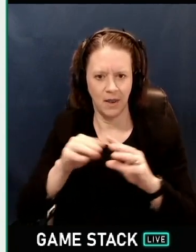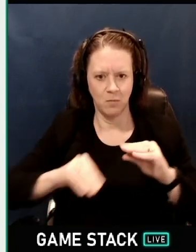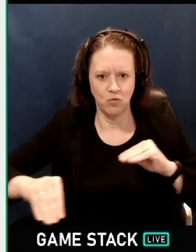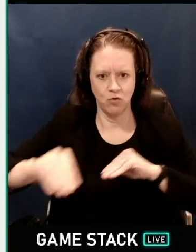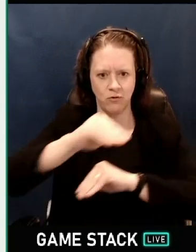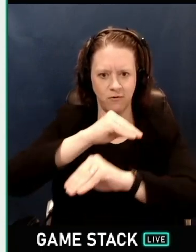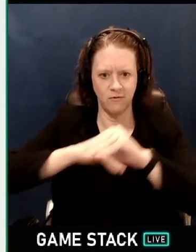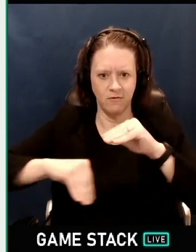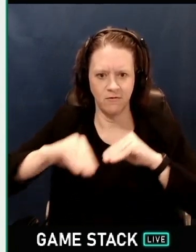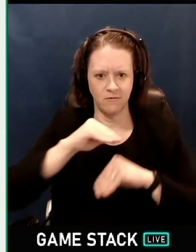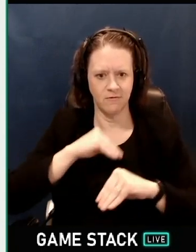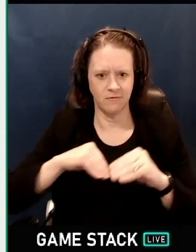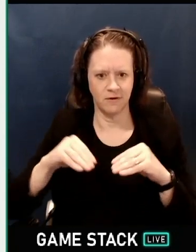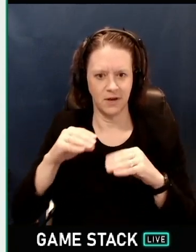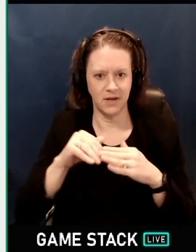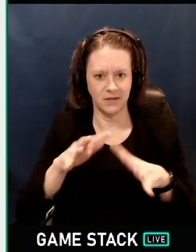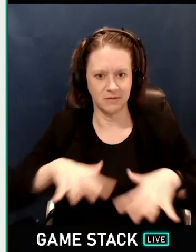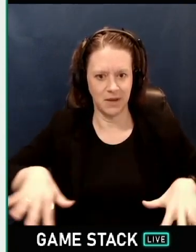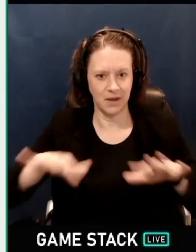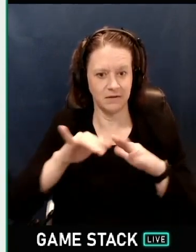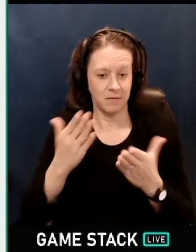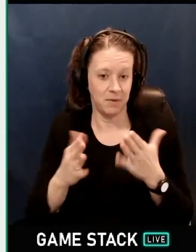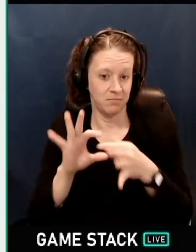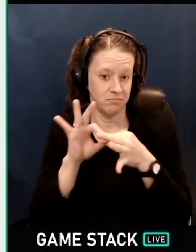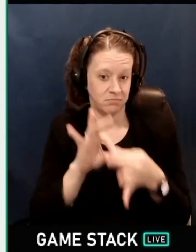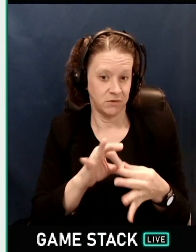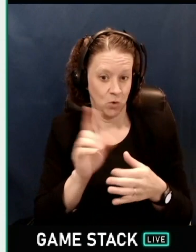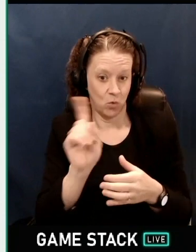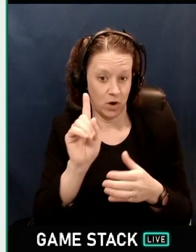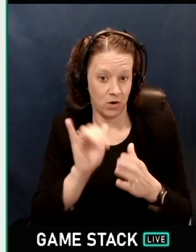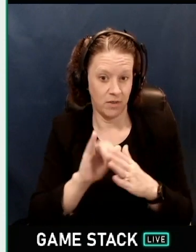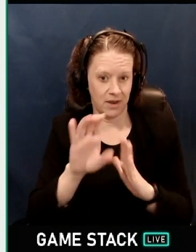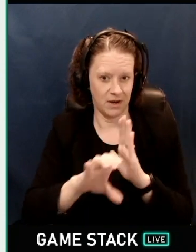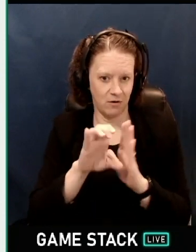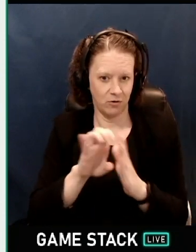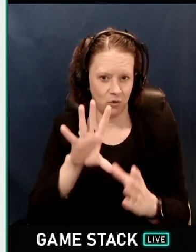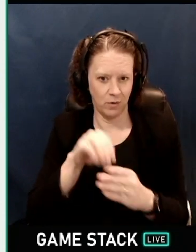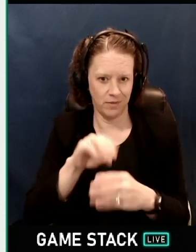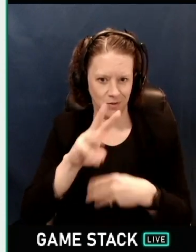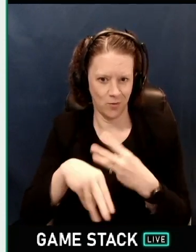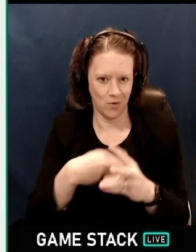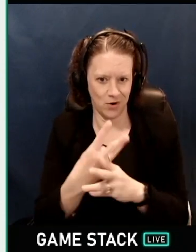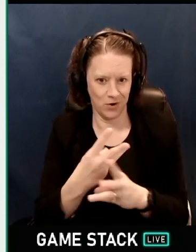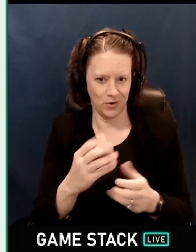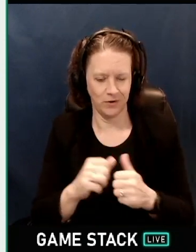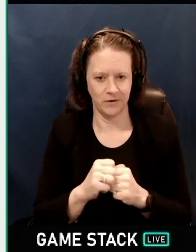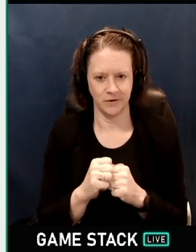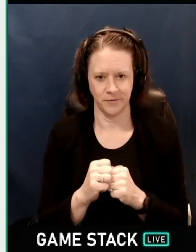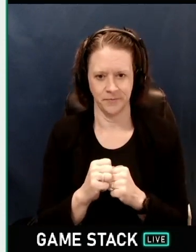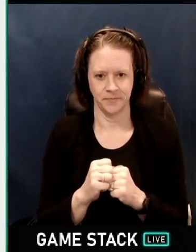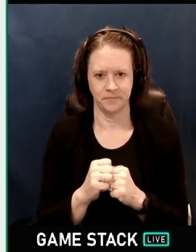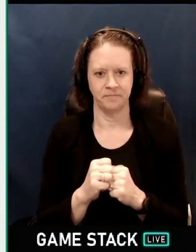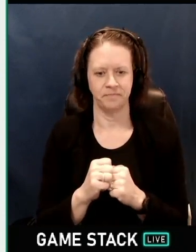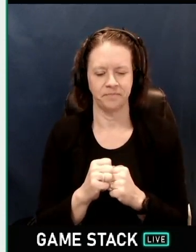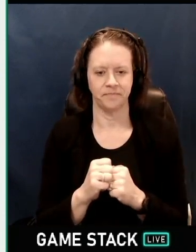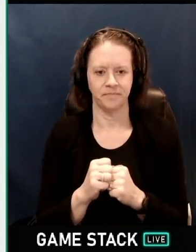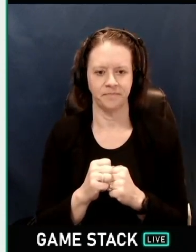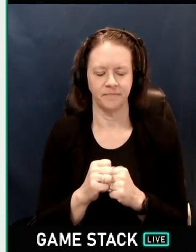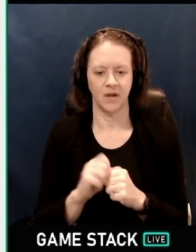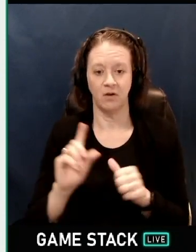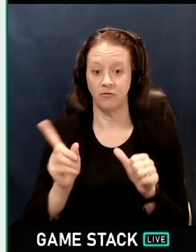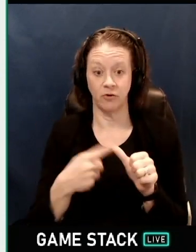where the character is in the world. So let's take a listen to this. First,